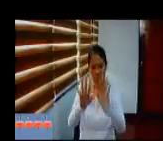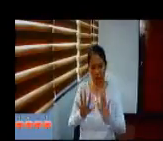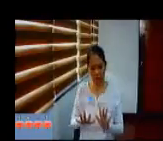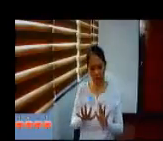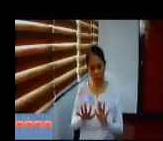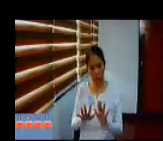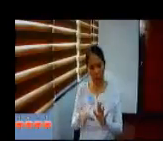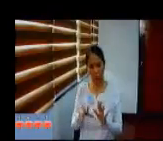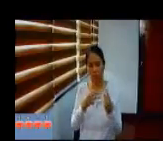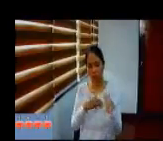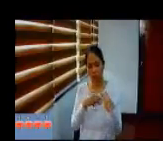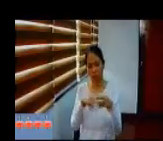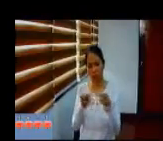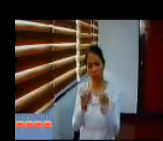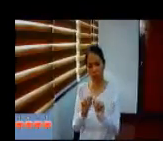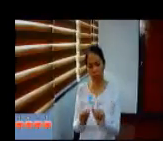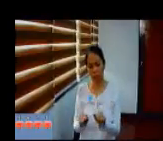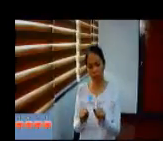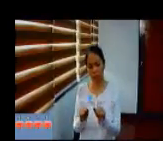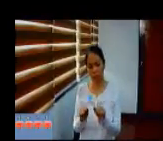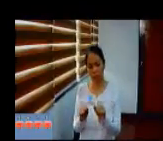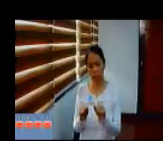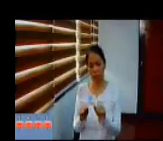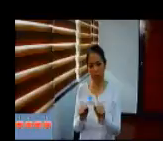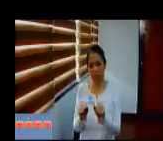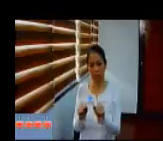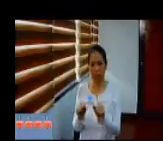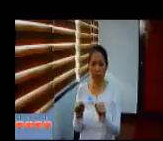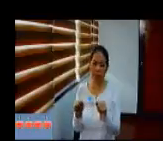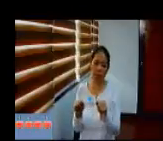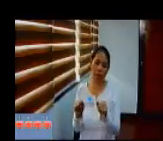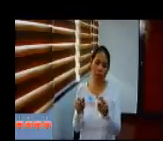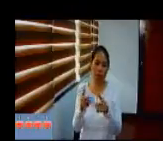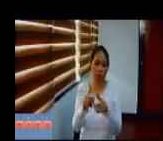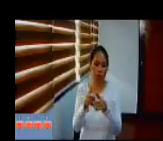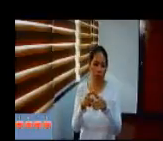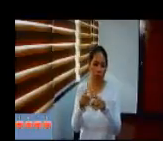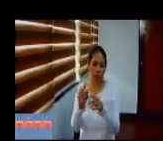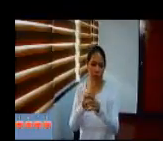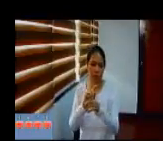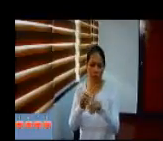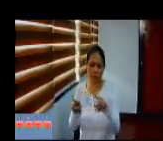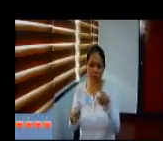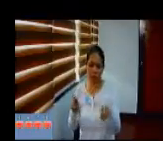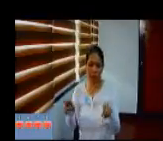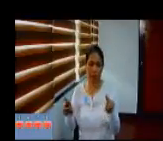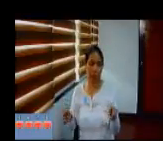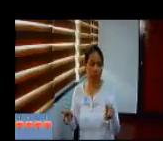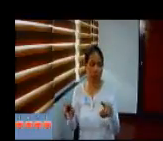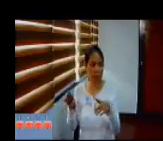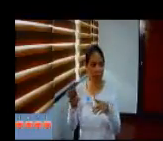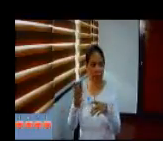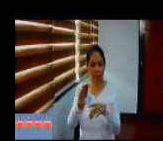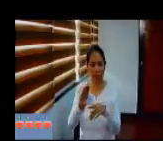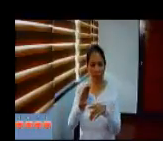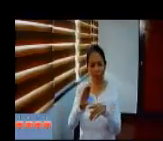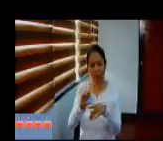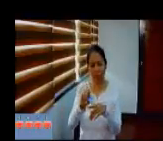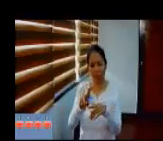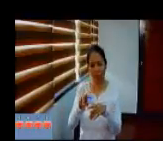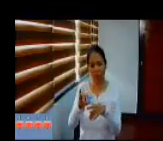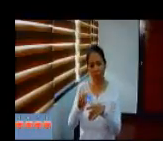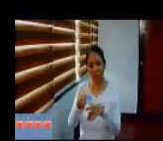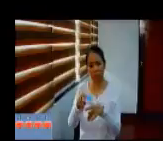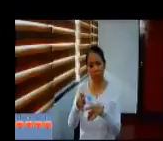While it is possible for them to diversify crops, but because there is no good water resources